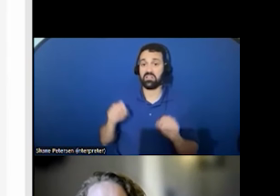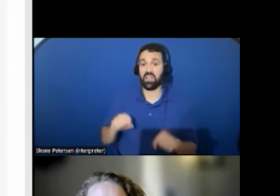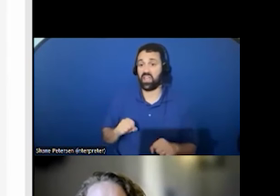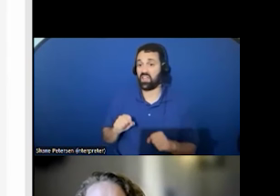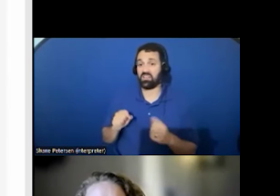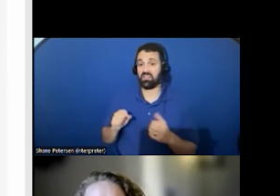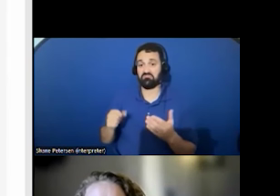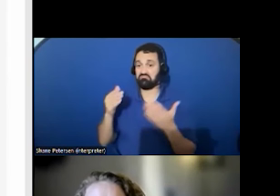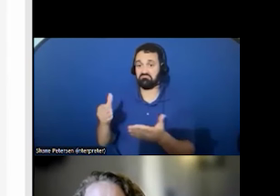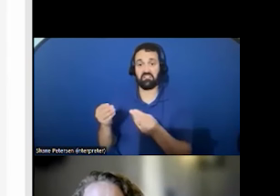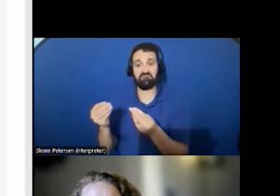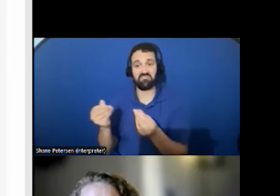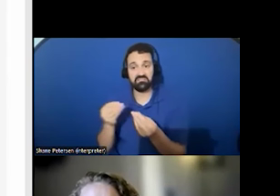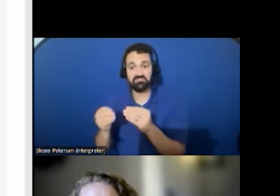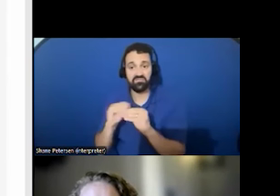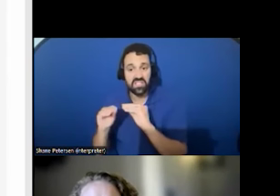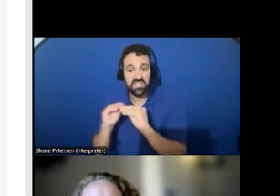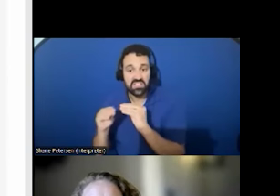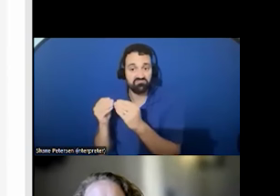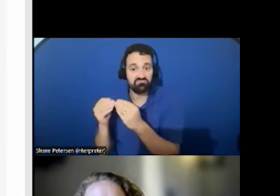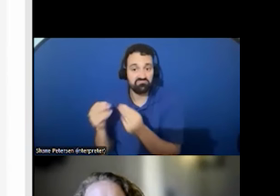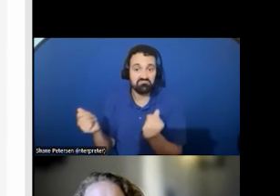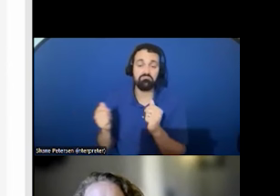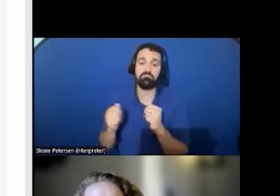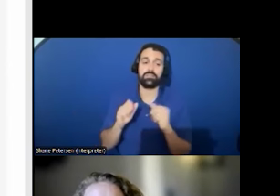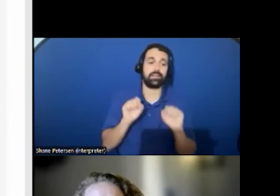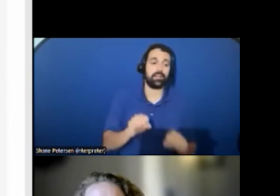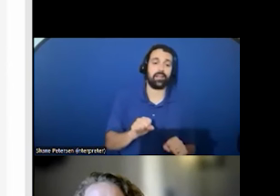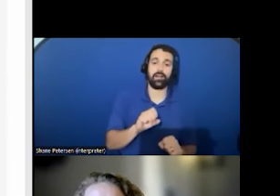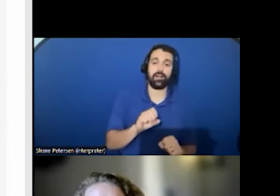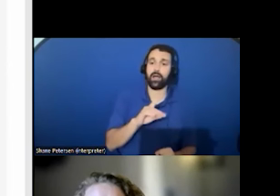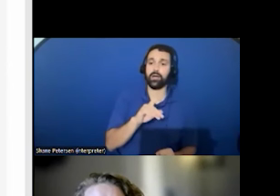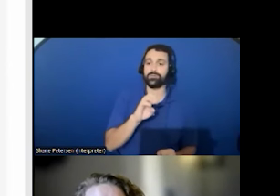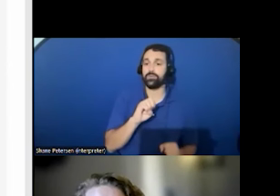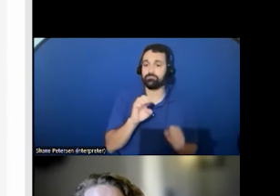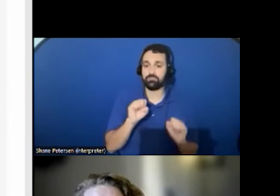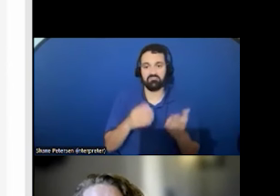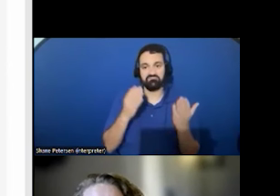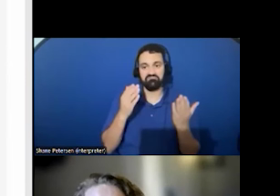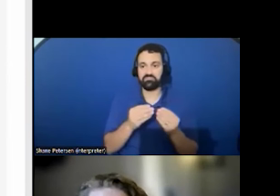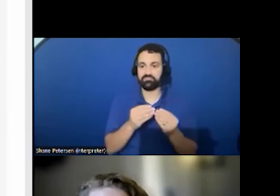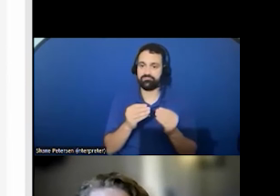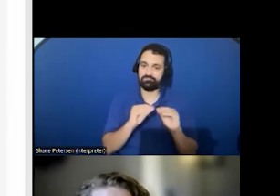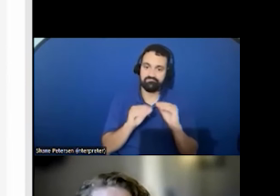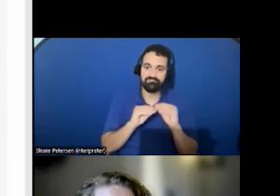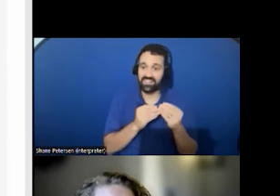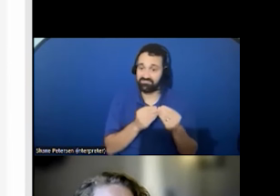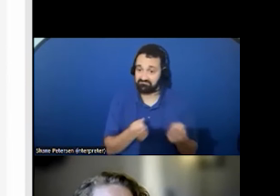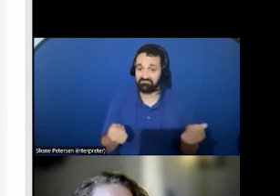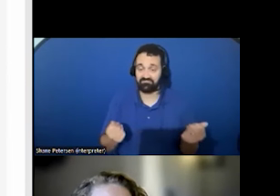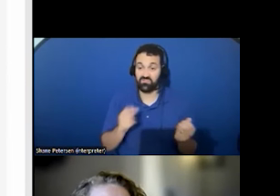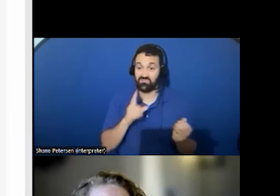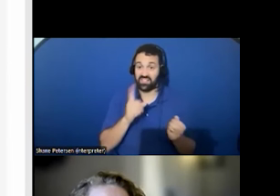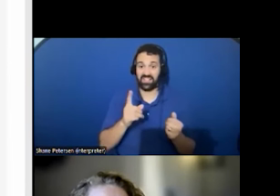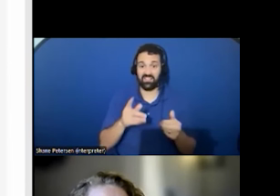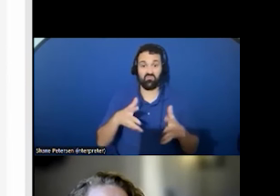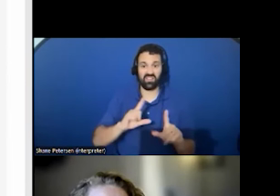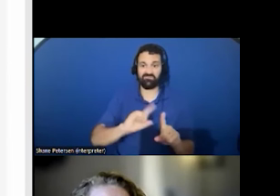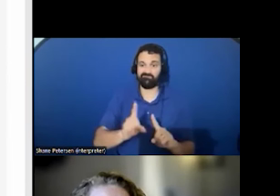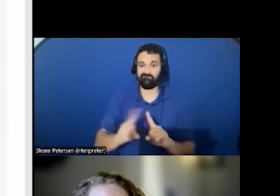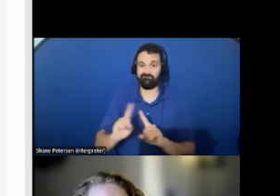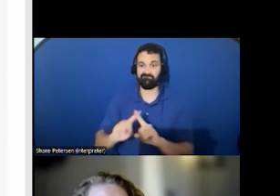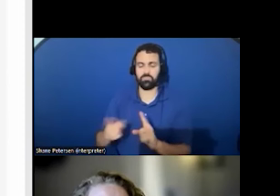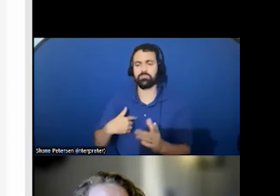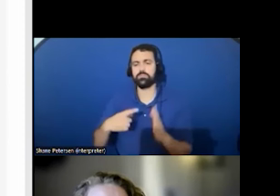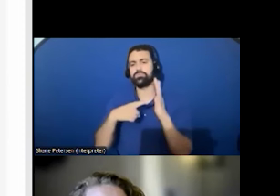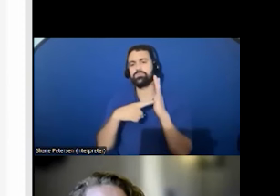go in and remediate from the module. There's several ways to do it. So what I'm going to do is show